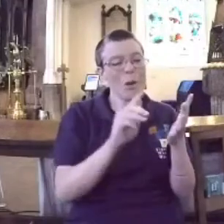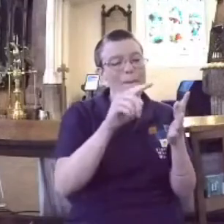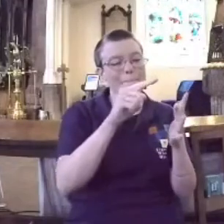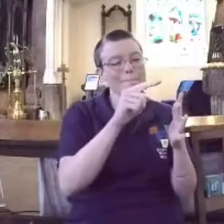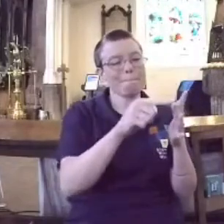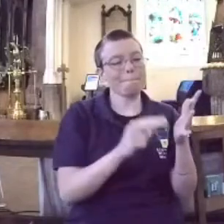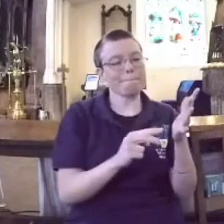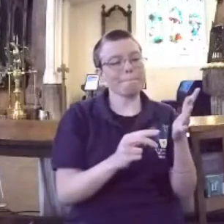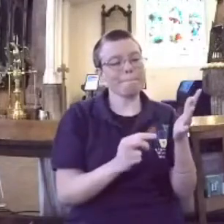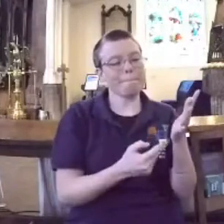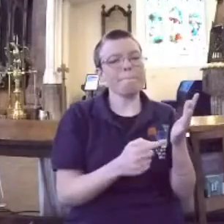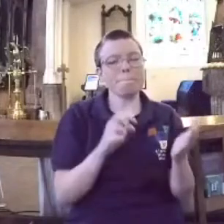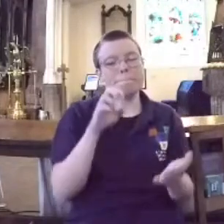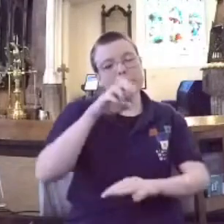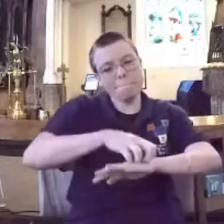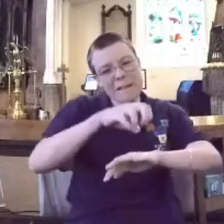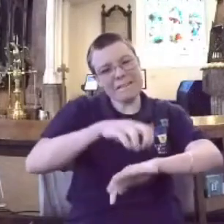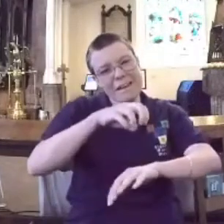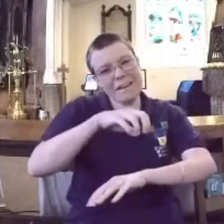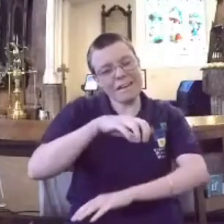Again, whenever we have a